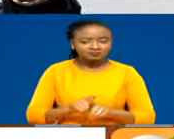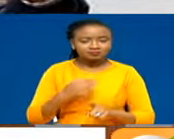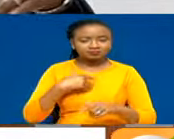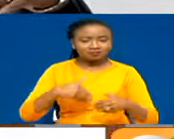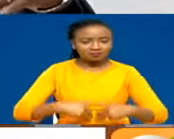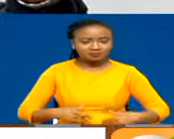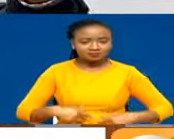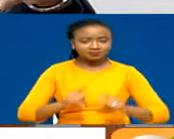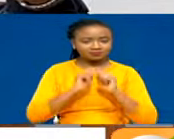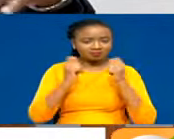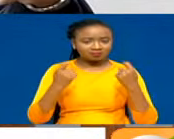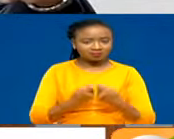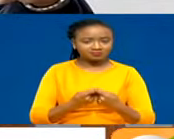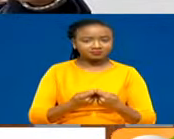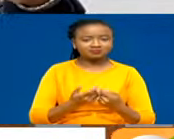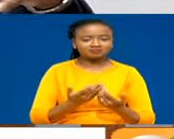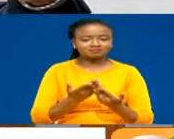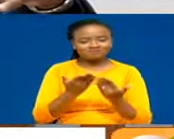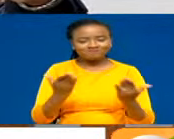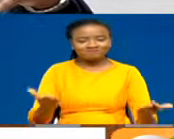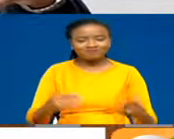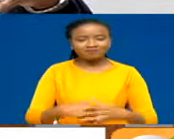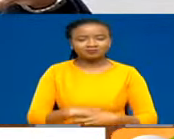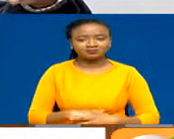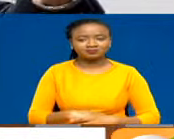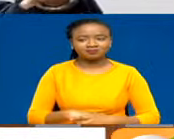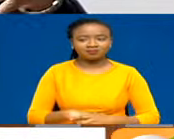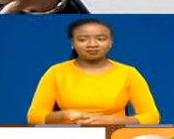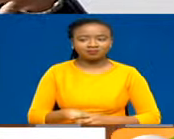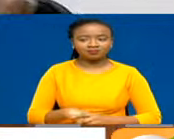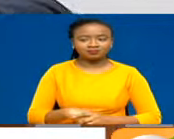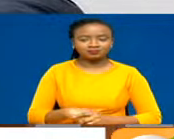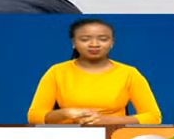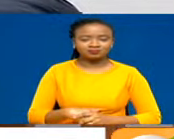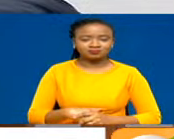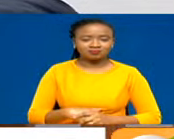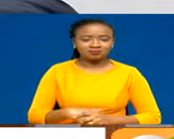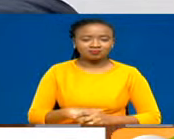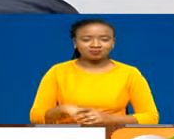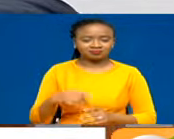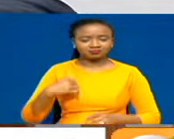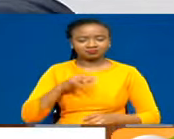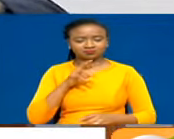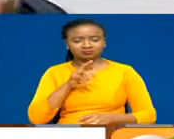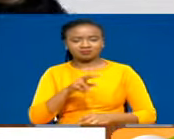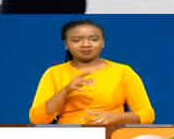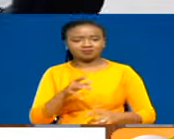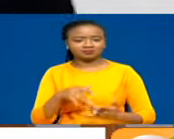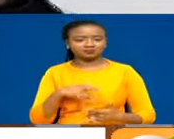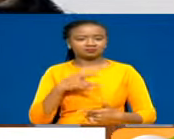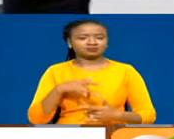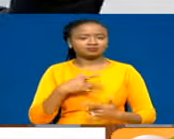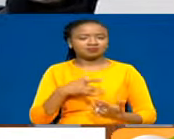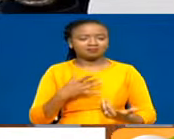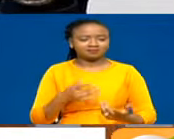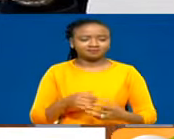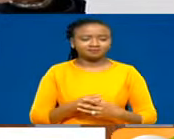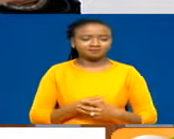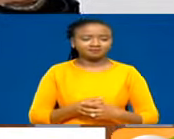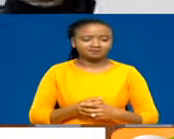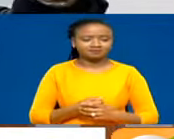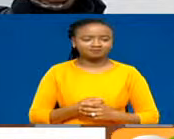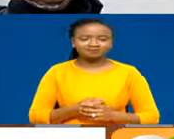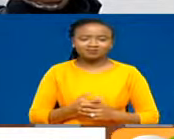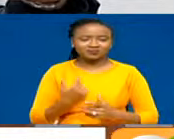vibrant, diverse, you know, community that we have and we felt, we really miss that, and that's why we can't take